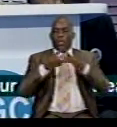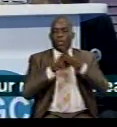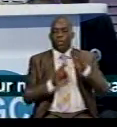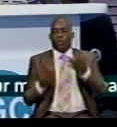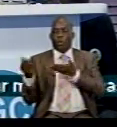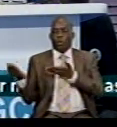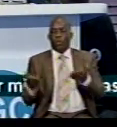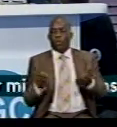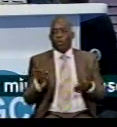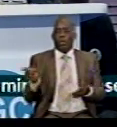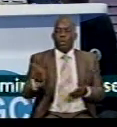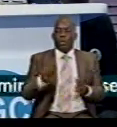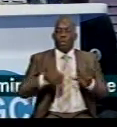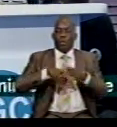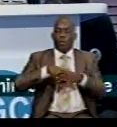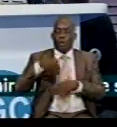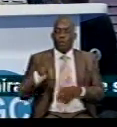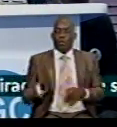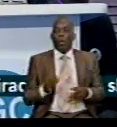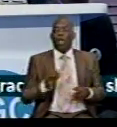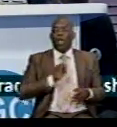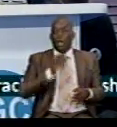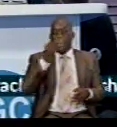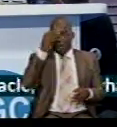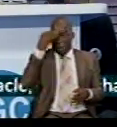I know the cancer is gone.